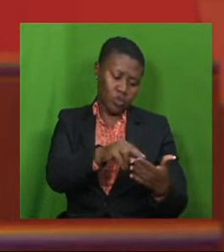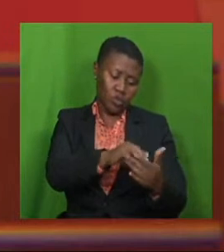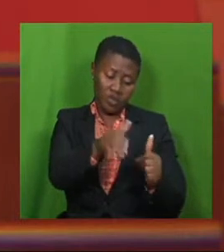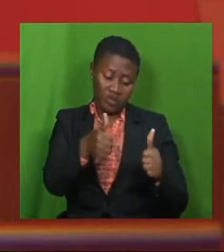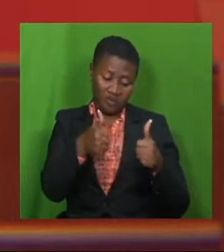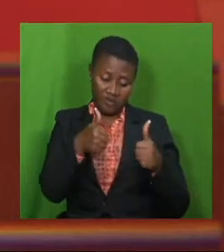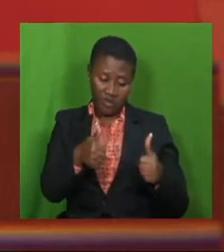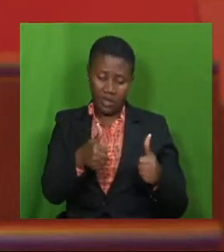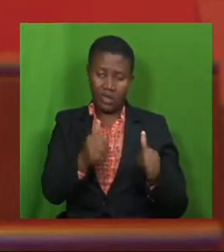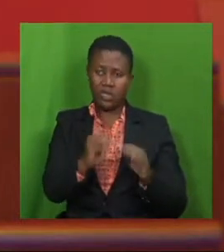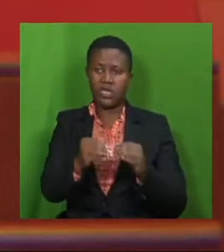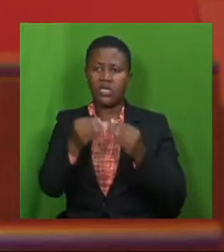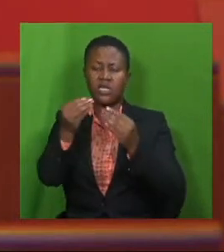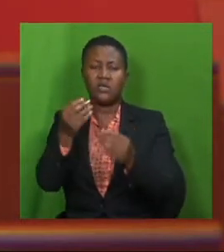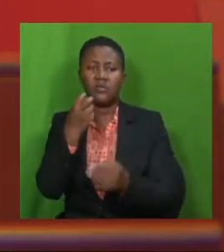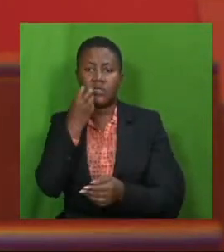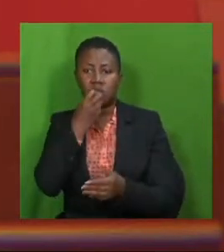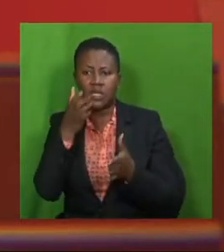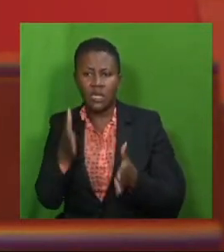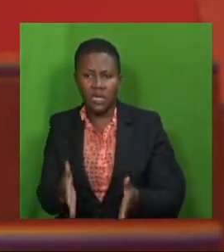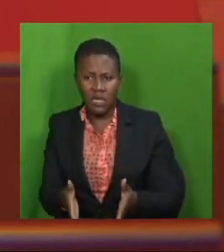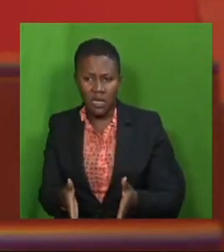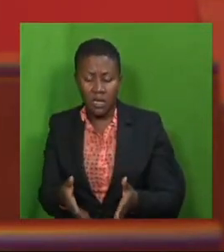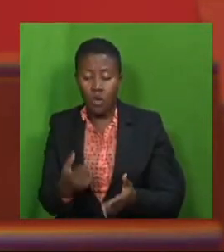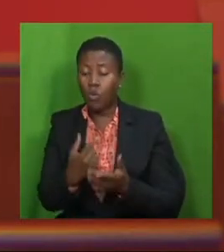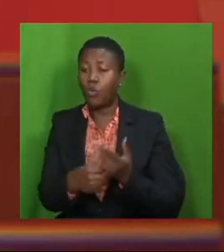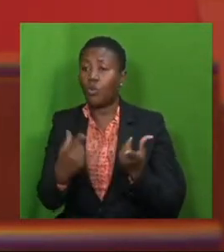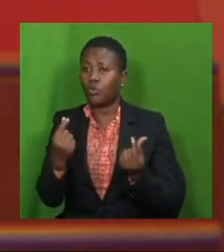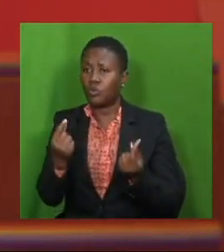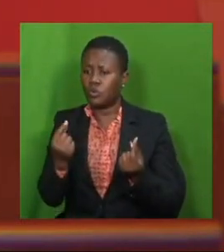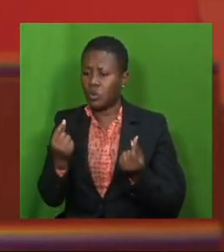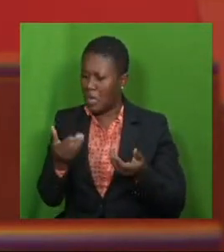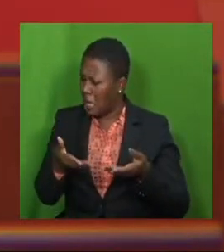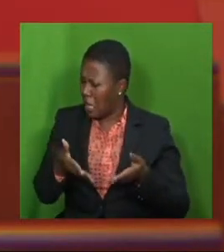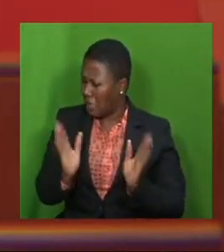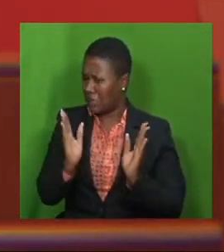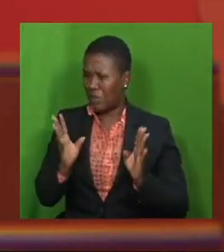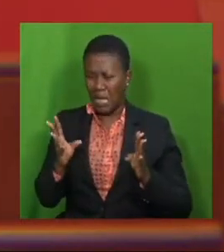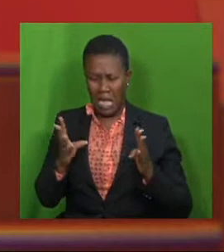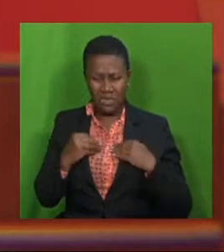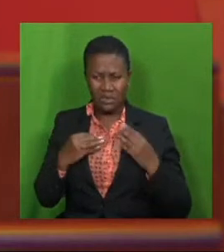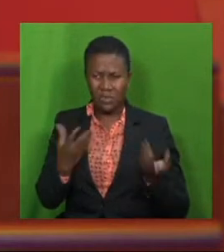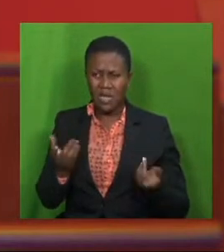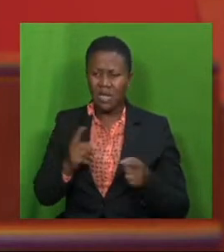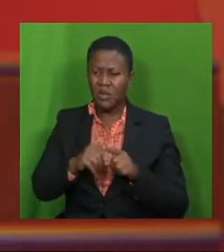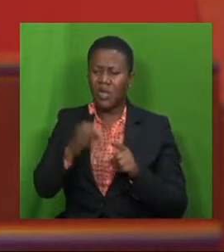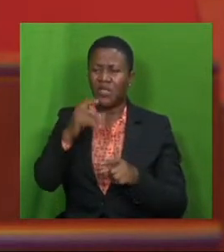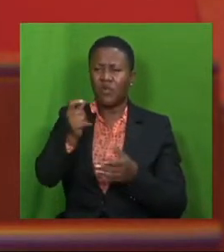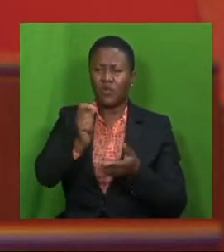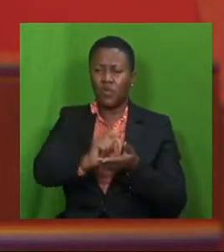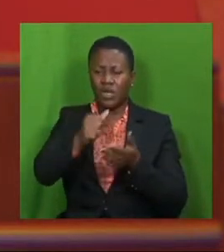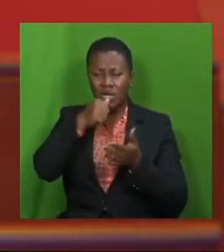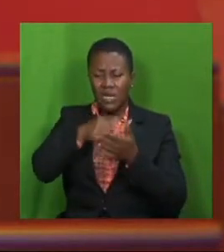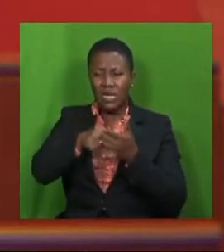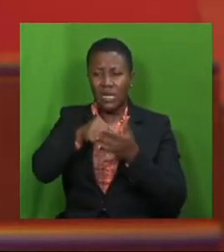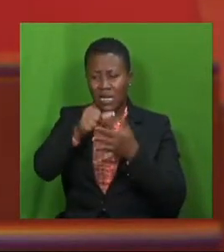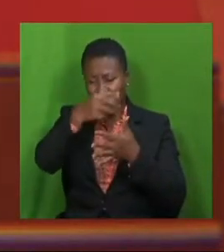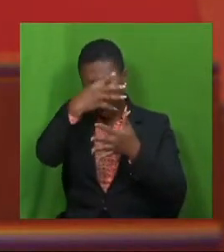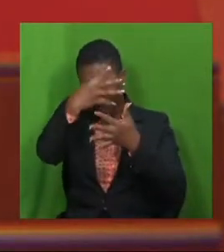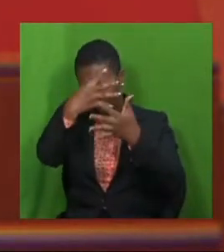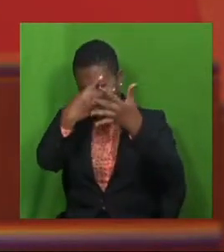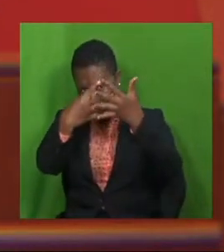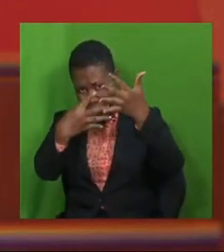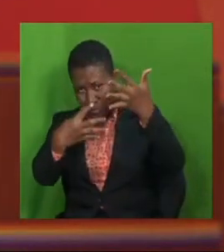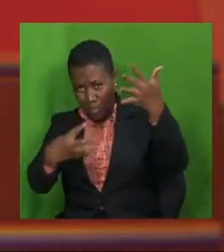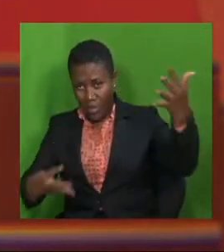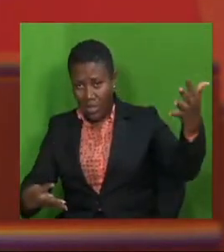not have any option than to grant you the leave. But when you write a long memo to me, I am not the one who is your